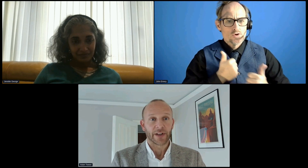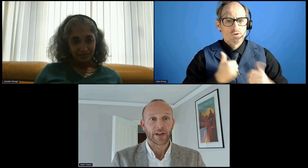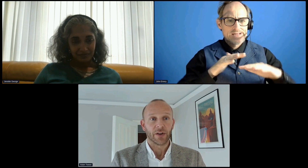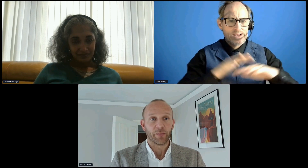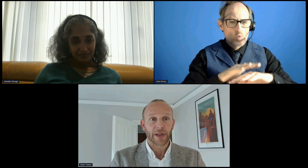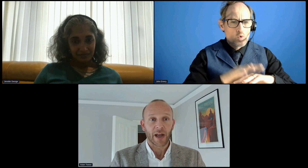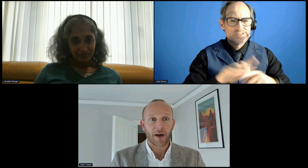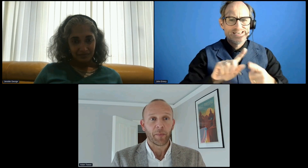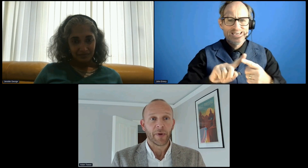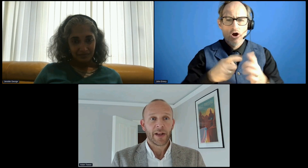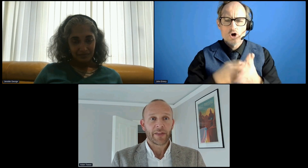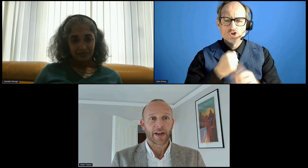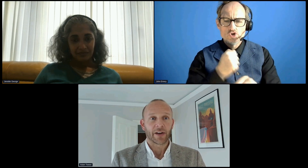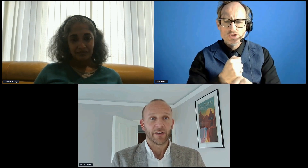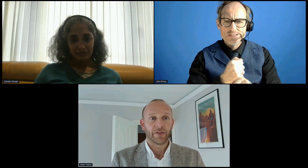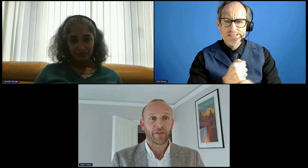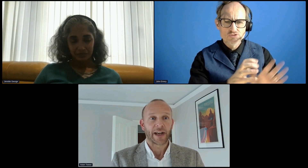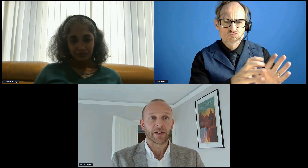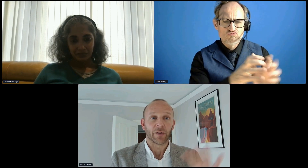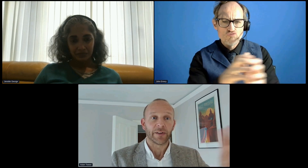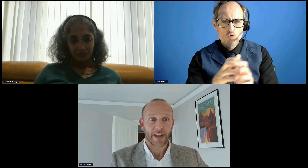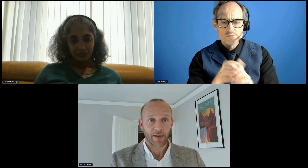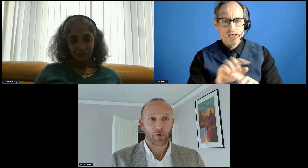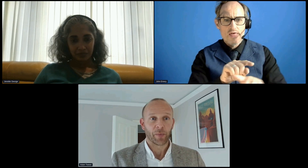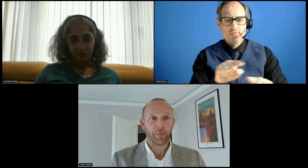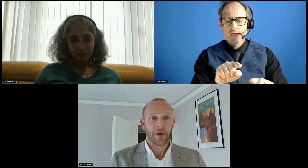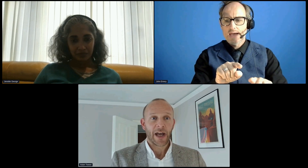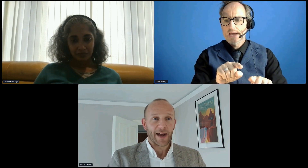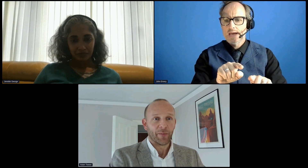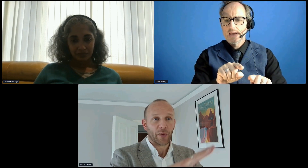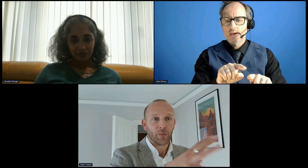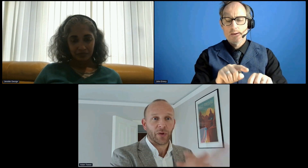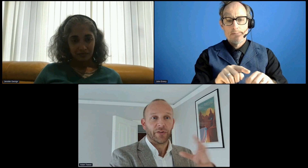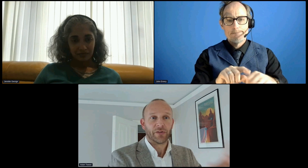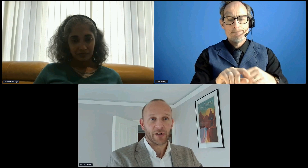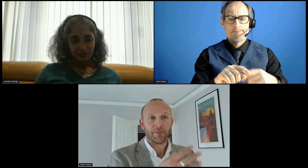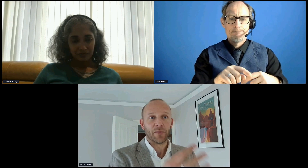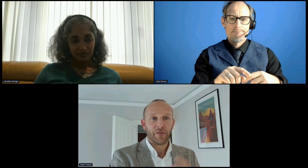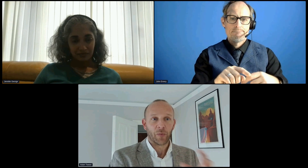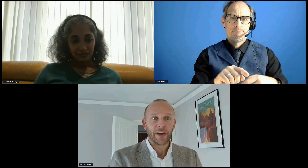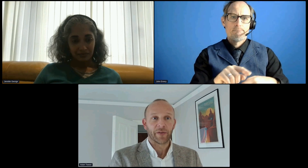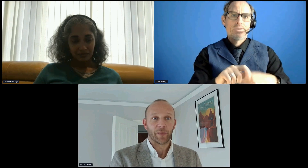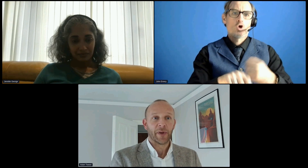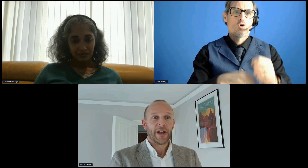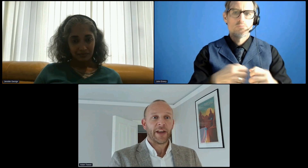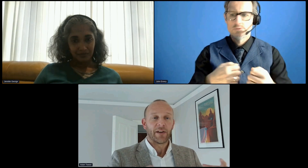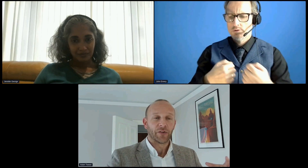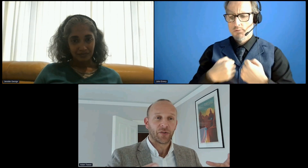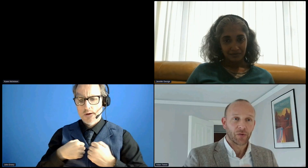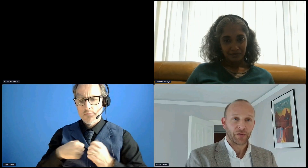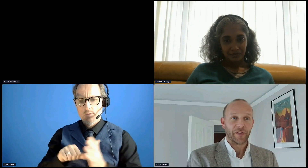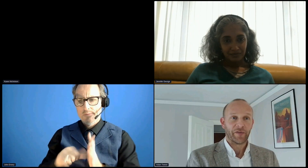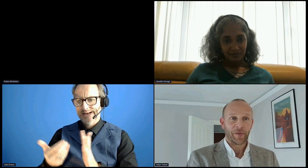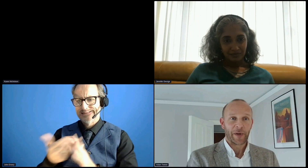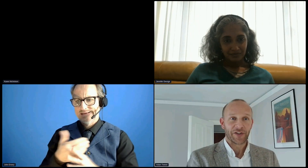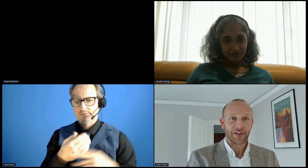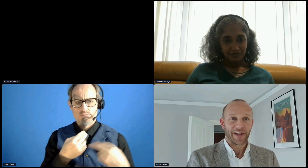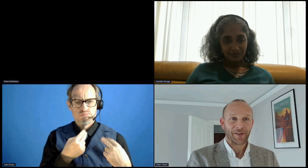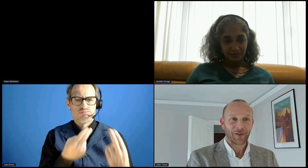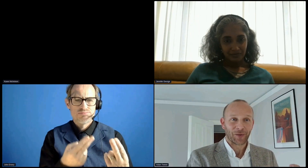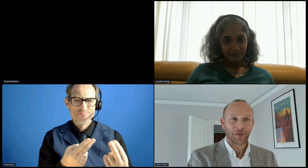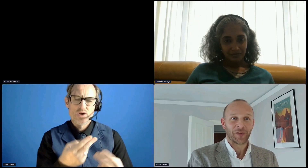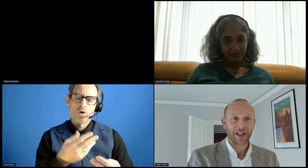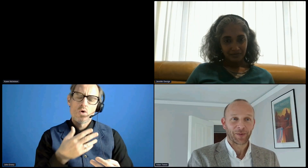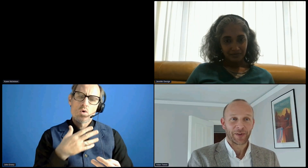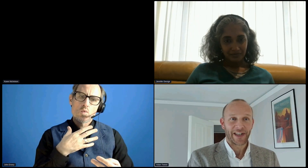that sort of thing, who become that kind of de facto, it's their problem. And we want to really move away from, they're a source of information, they're